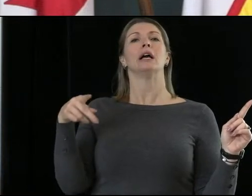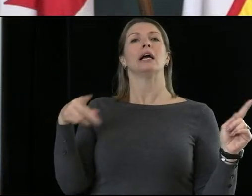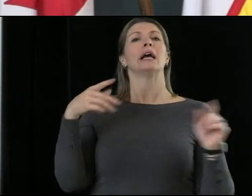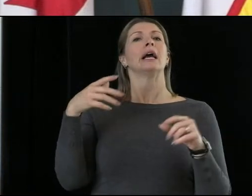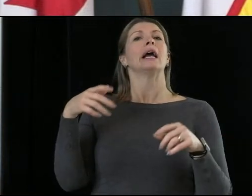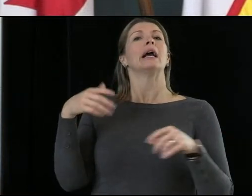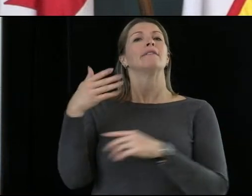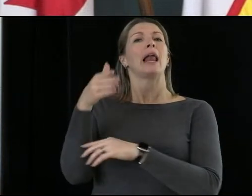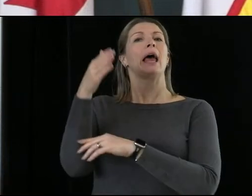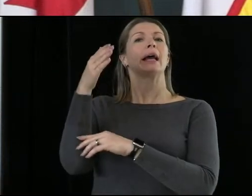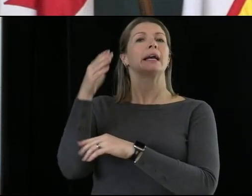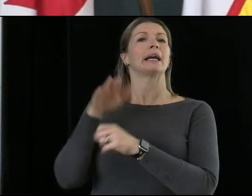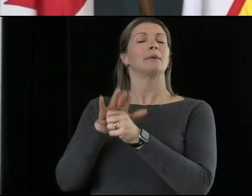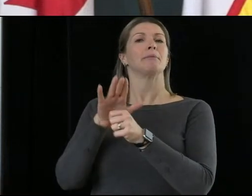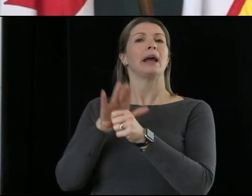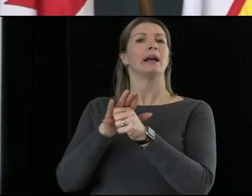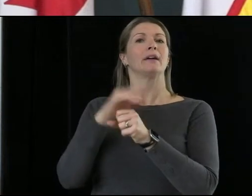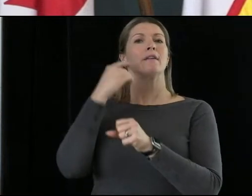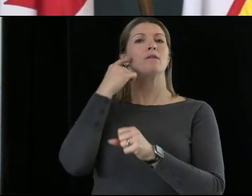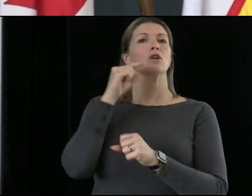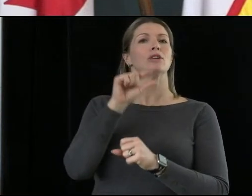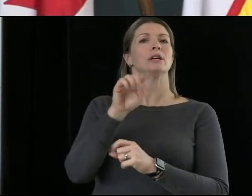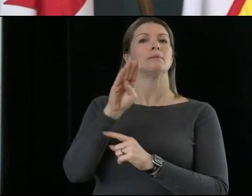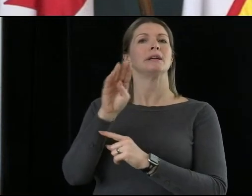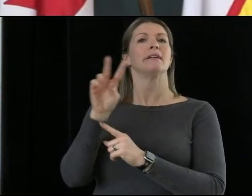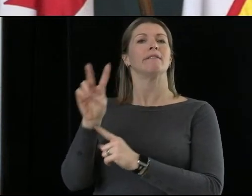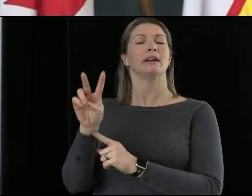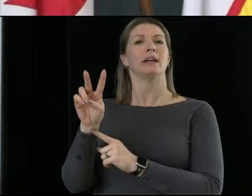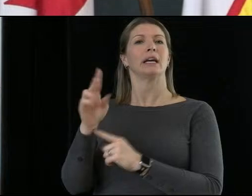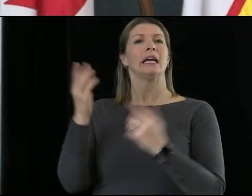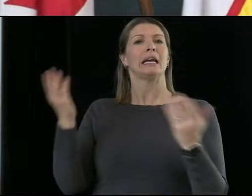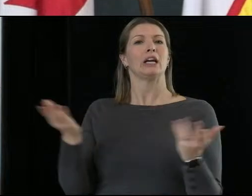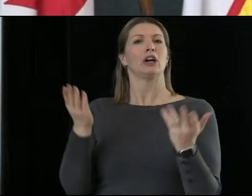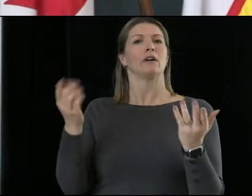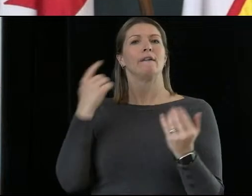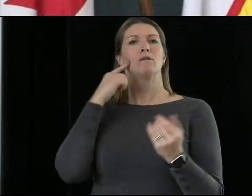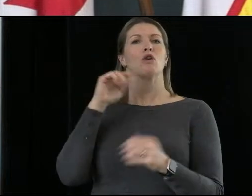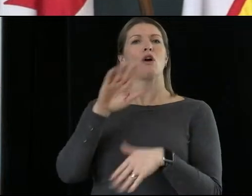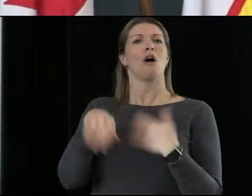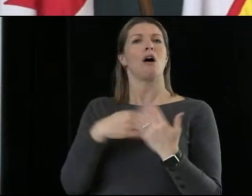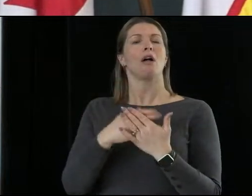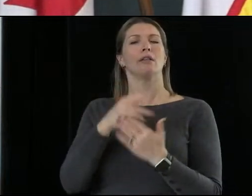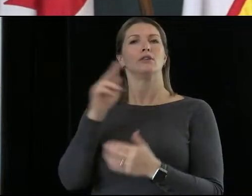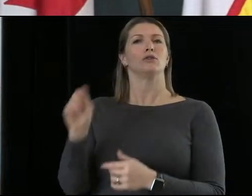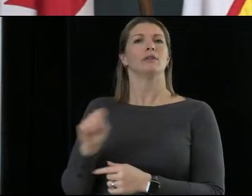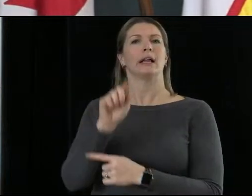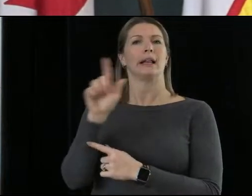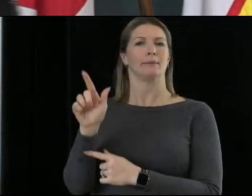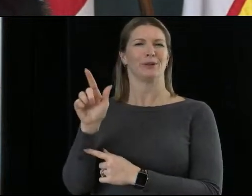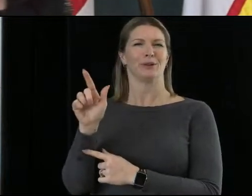women and gender-diverse individuals in Newfoundland and Labrador.